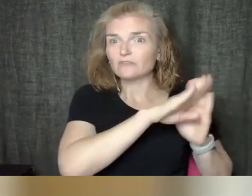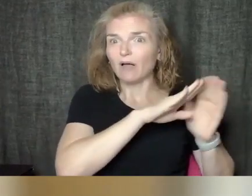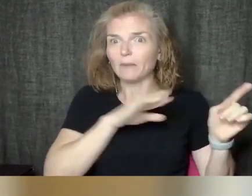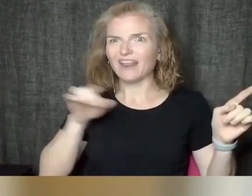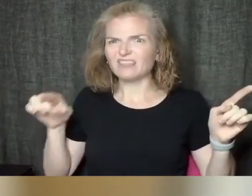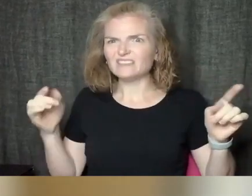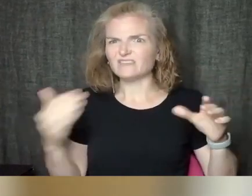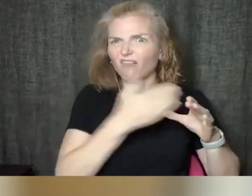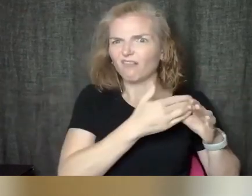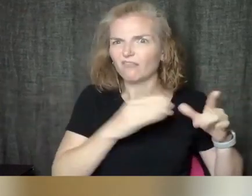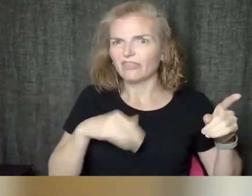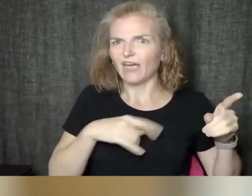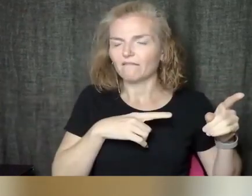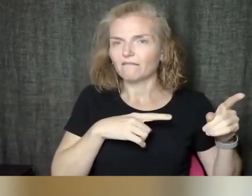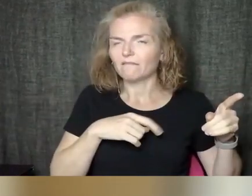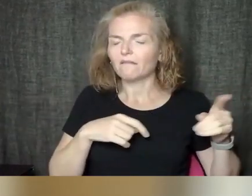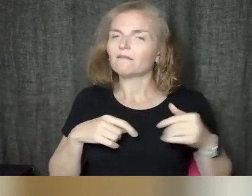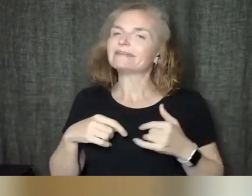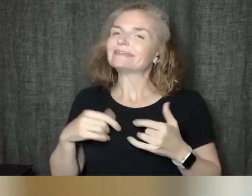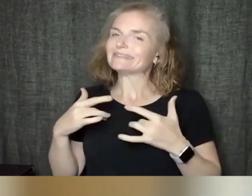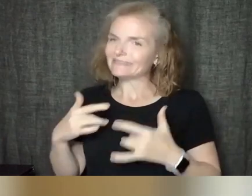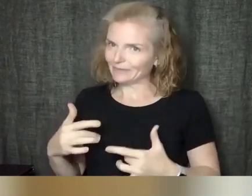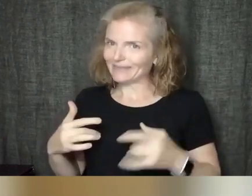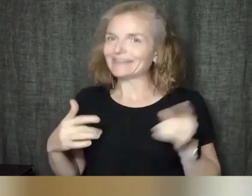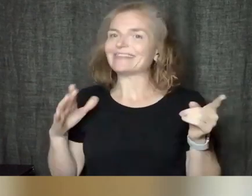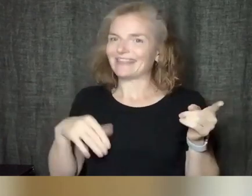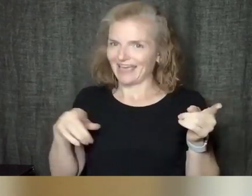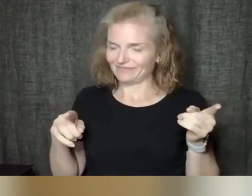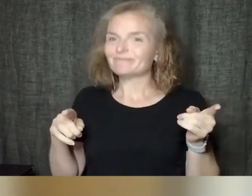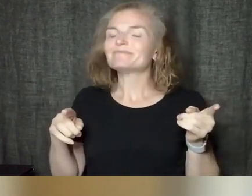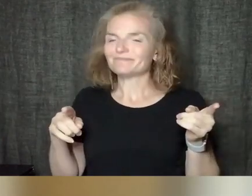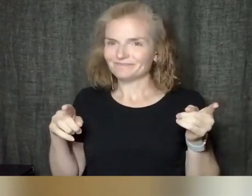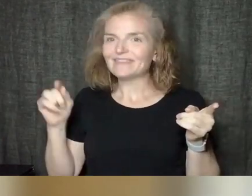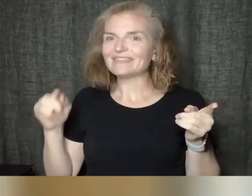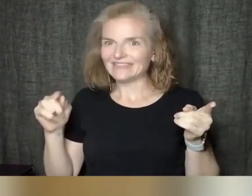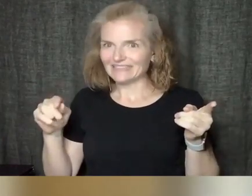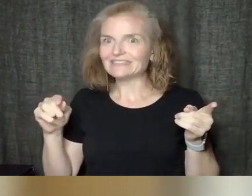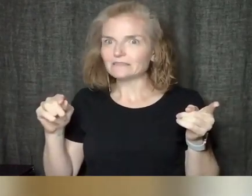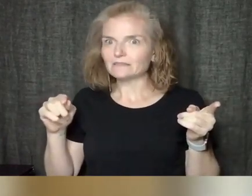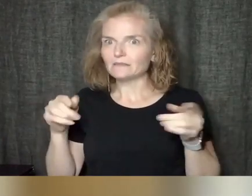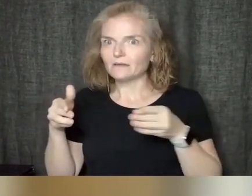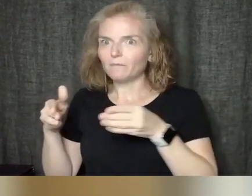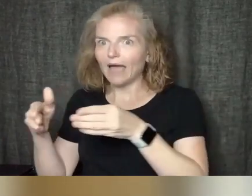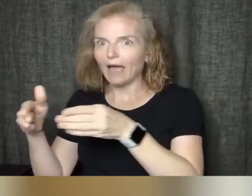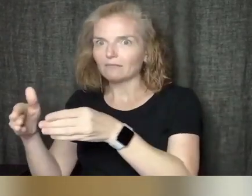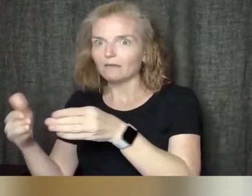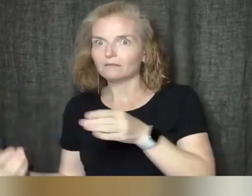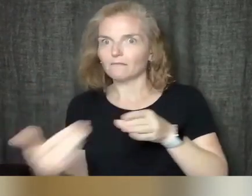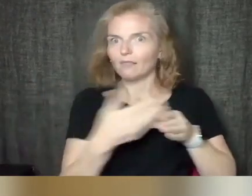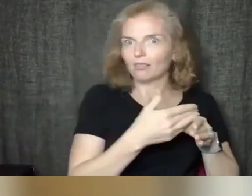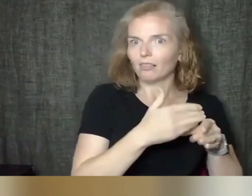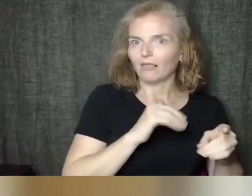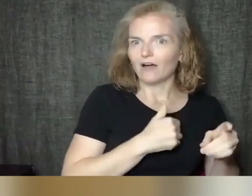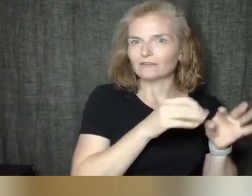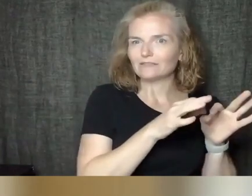Unwholesome thoughts are usually obstructing our spiritual development. And so we are reminded, you know,